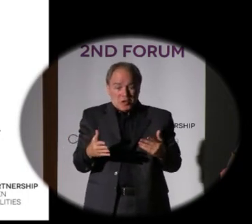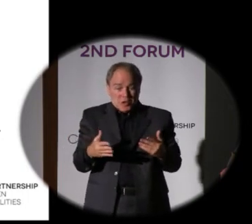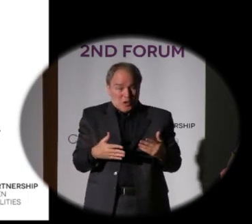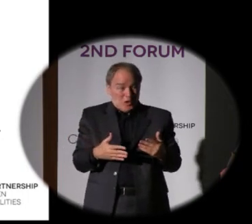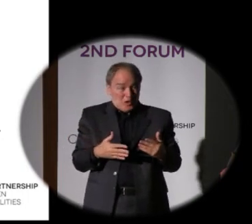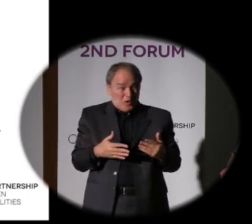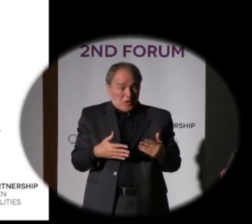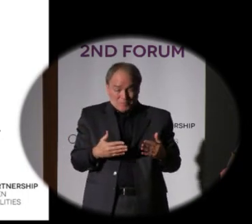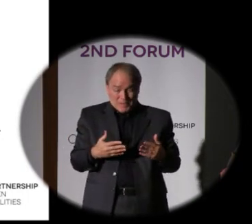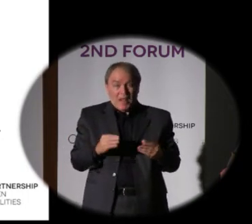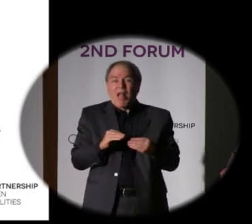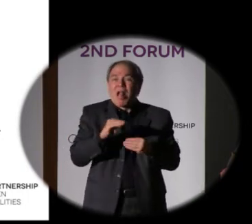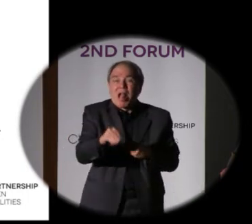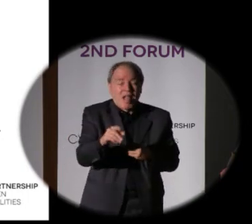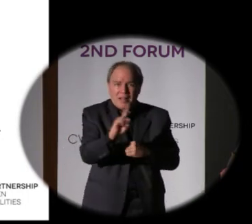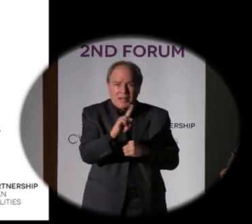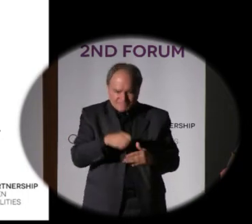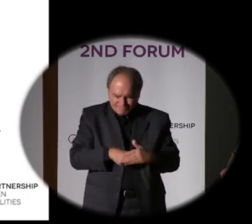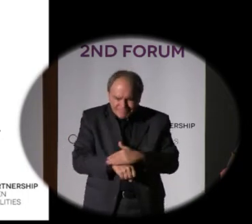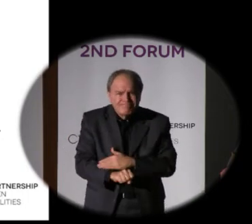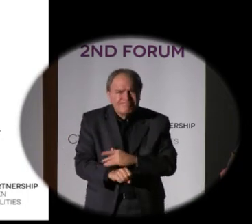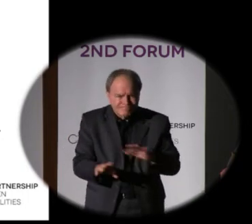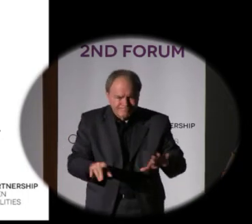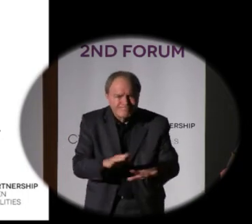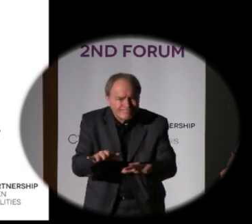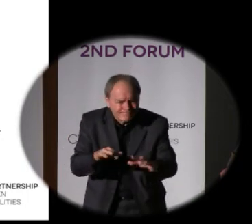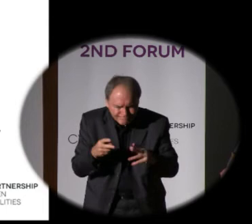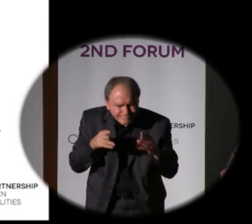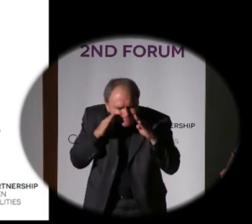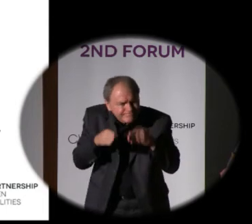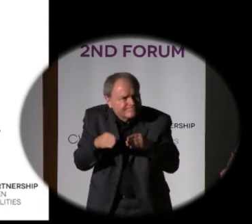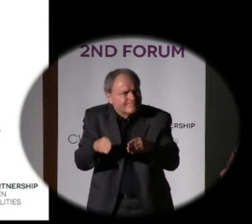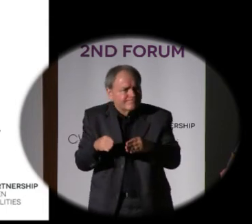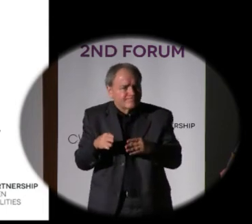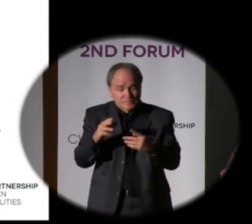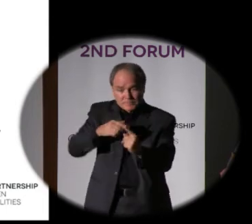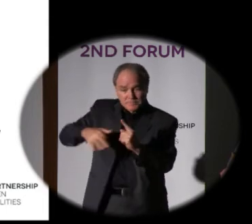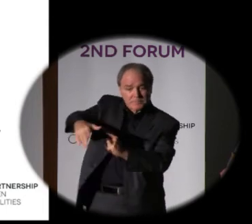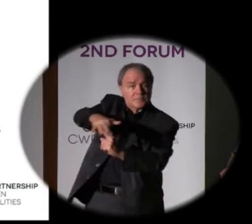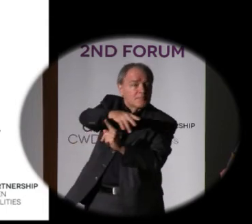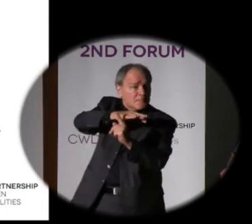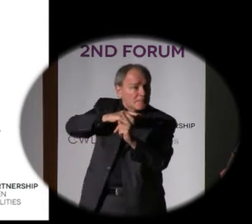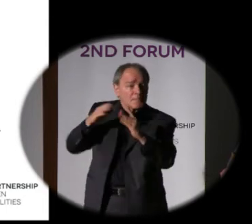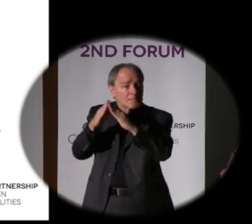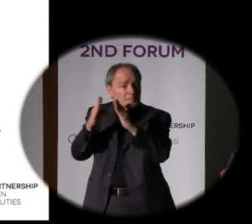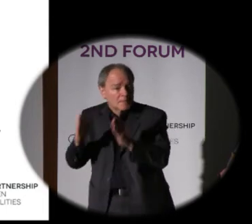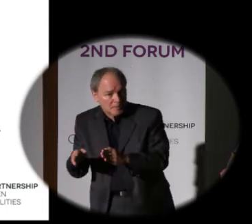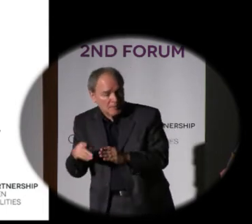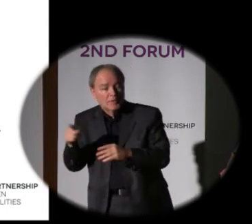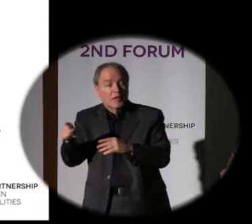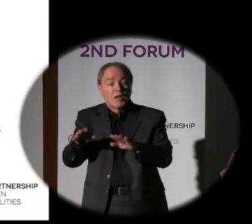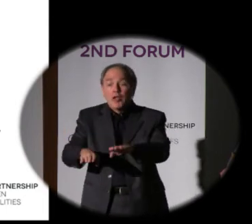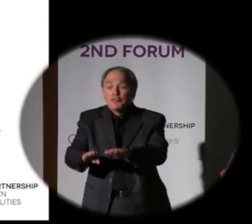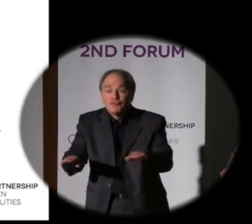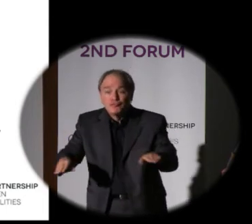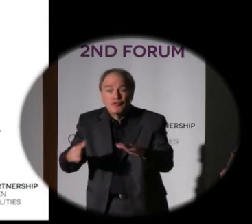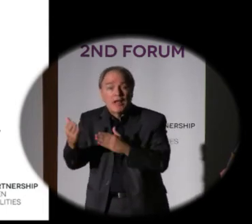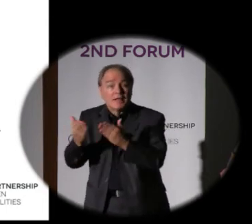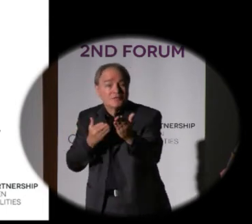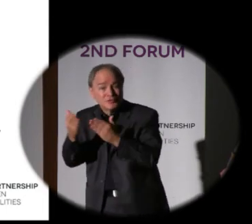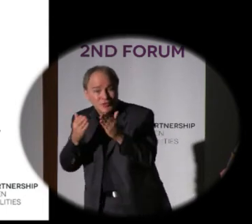us to connect with the notion that context matters. So we are twin tracking child services along